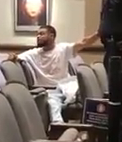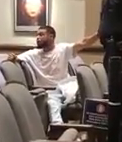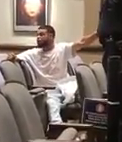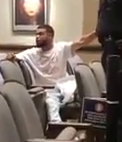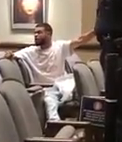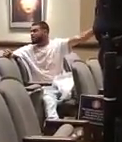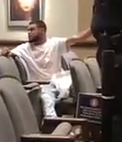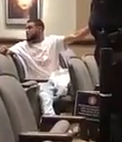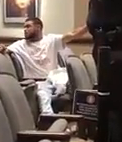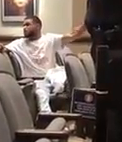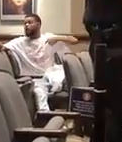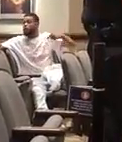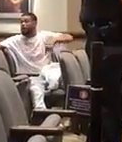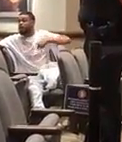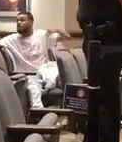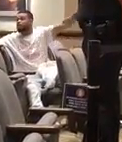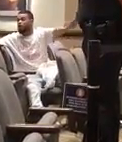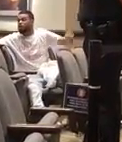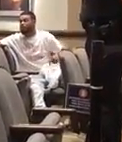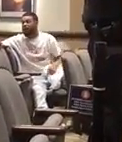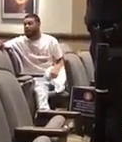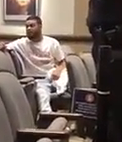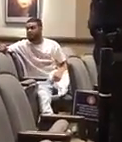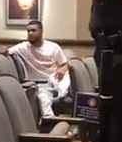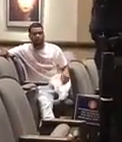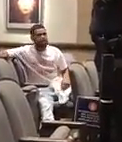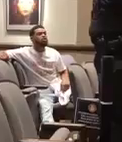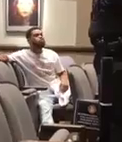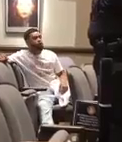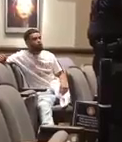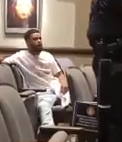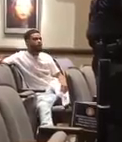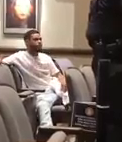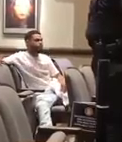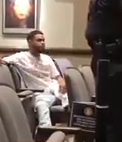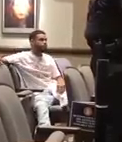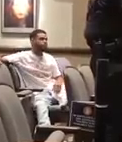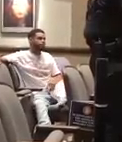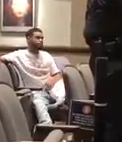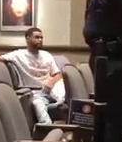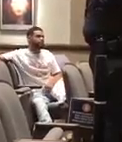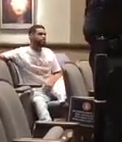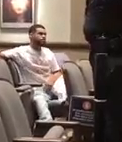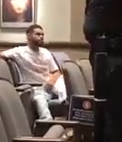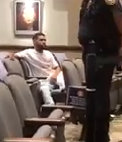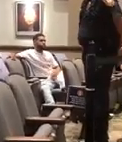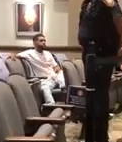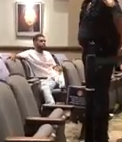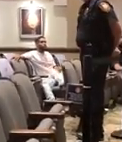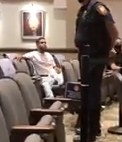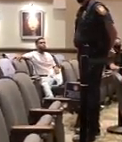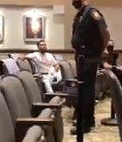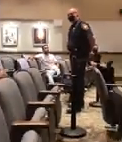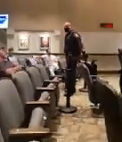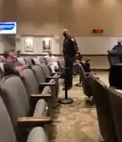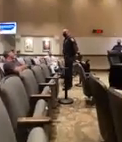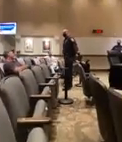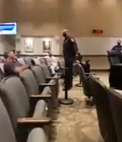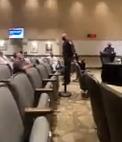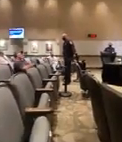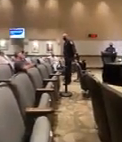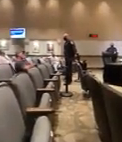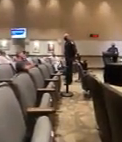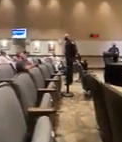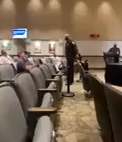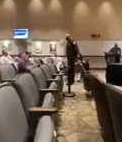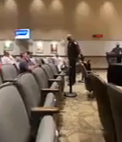and leave work early so that we're here to show their face. It's bull crap. Lit it. Guys, we really do want everybody They to need be to heard.